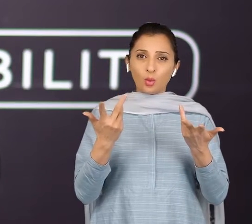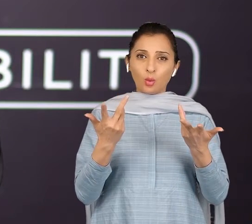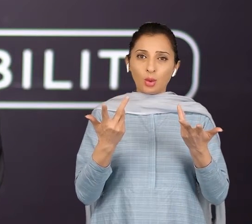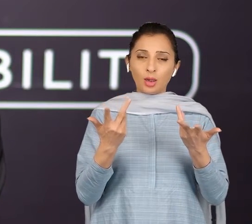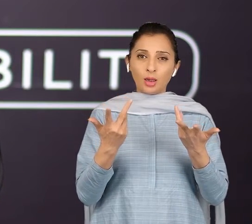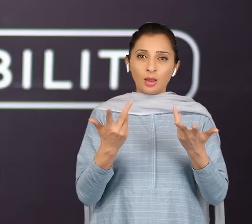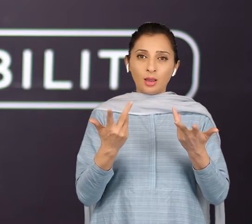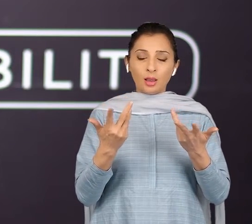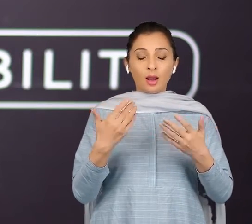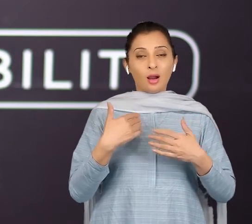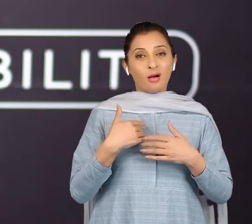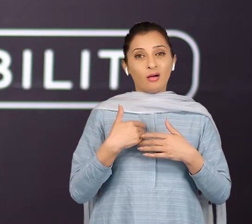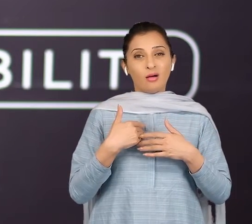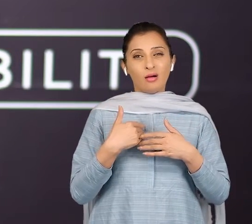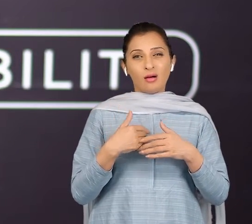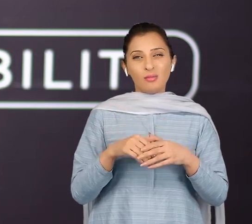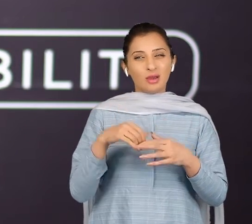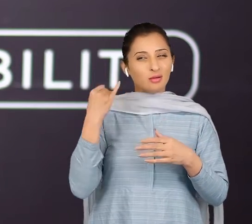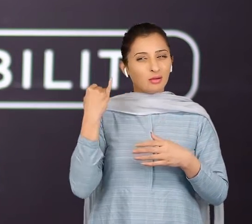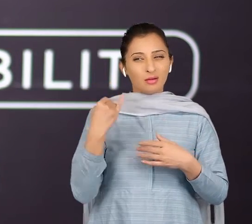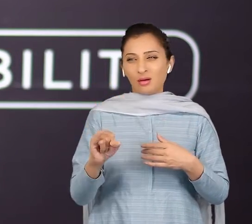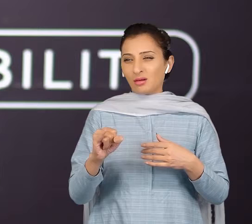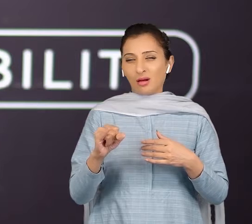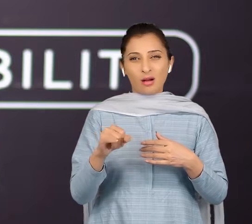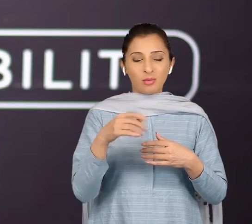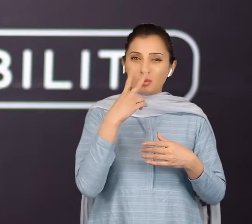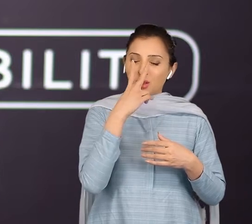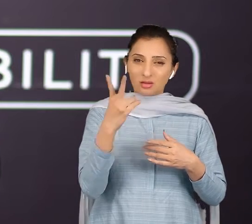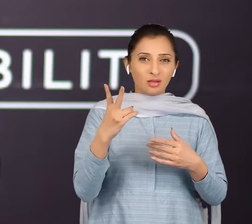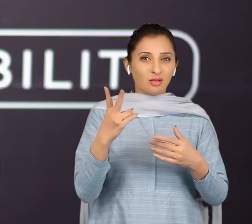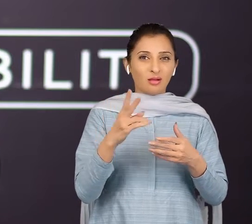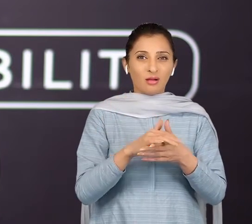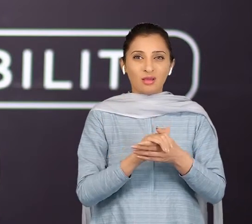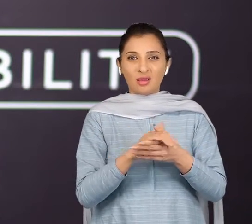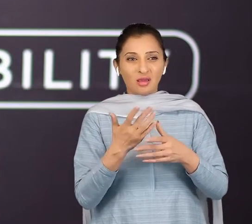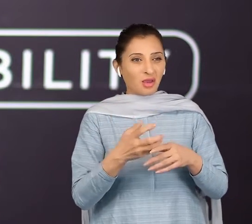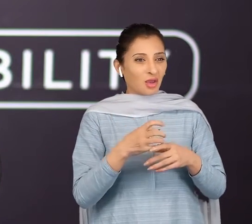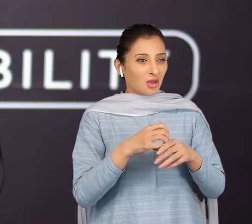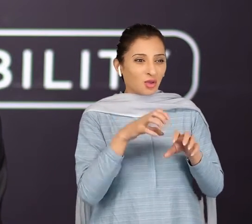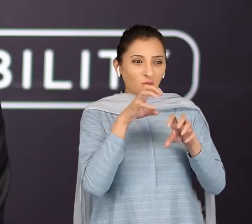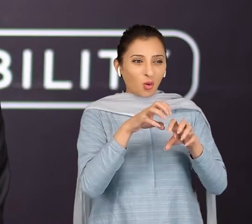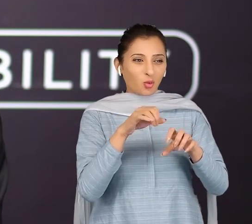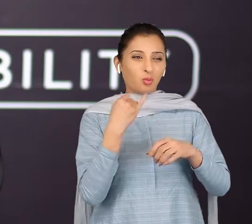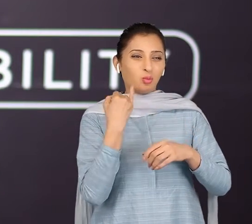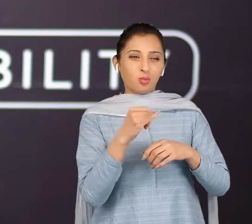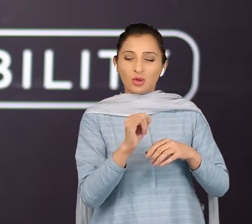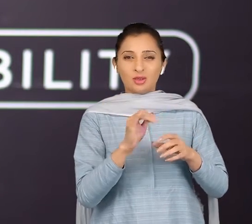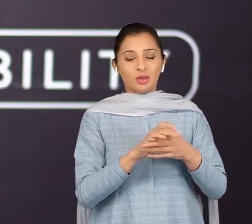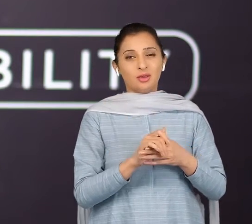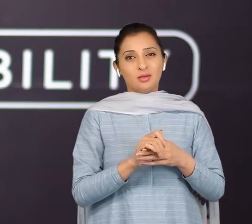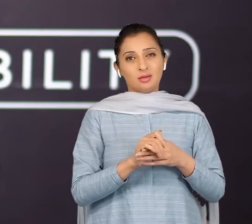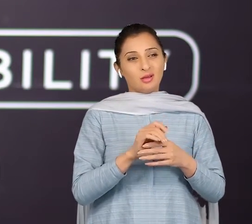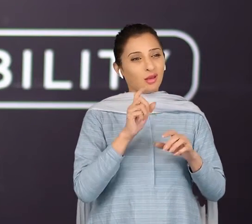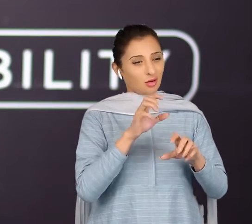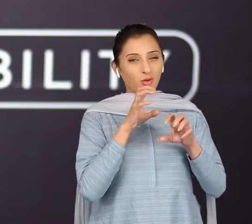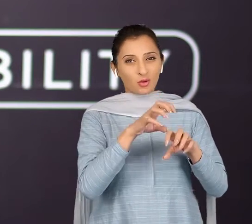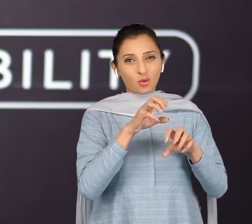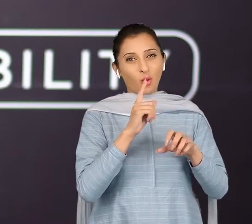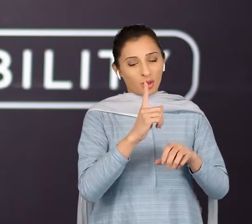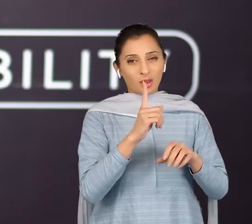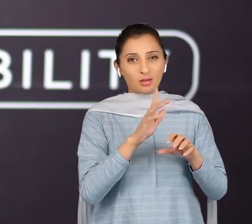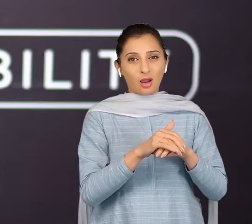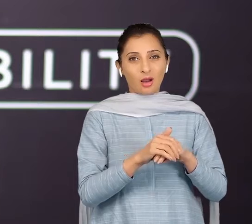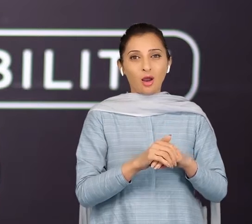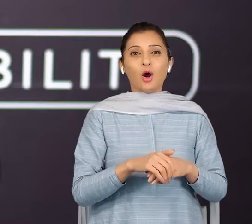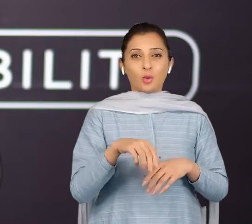really unfortunate case at the shelter currently that we're treating. Her name's Mercy. We named her